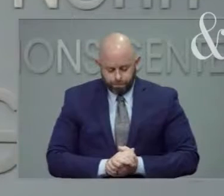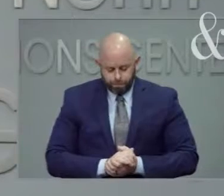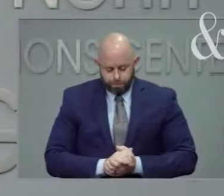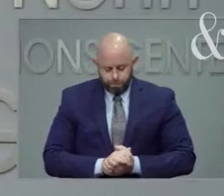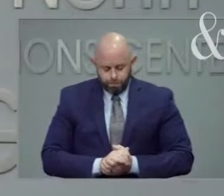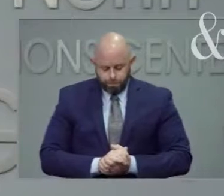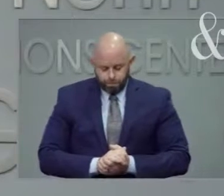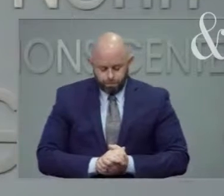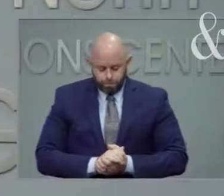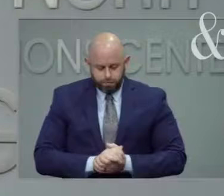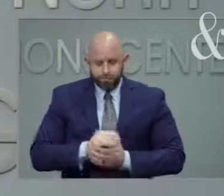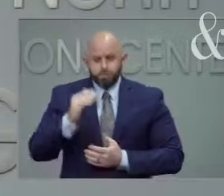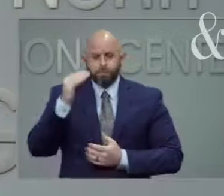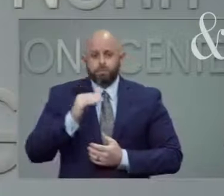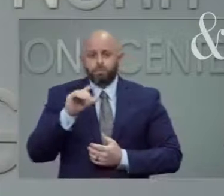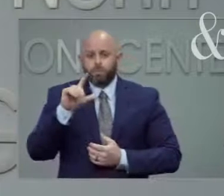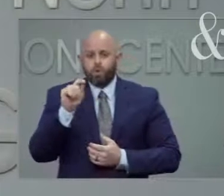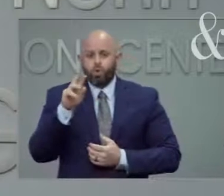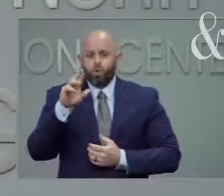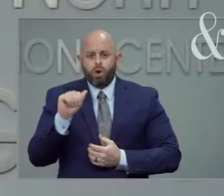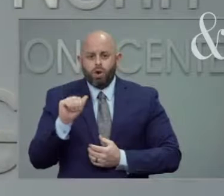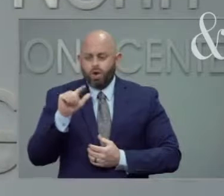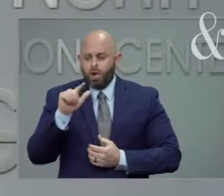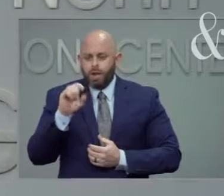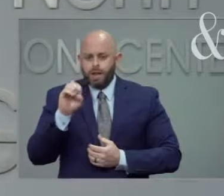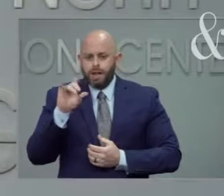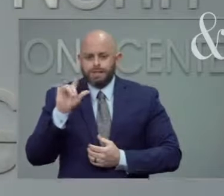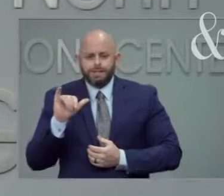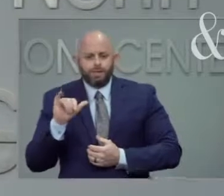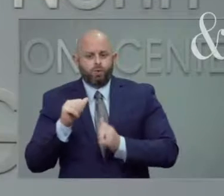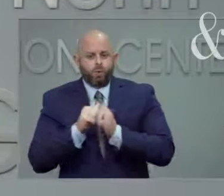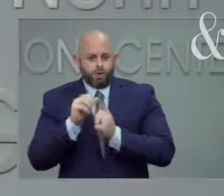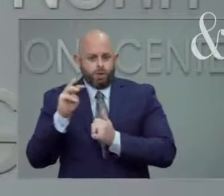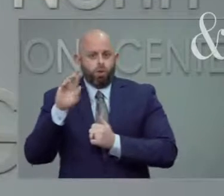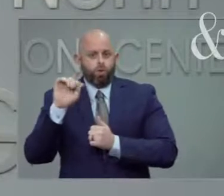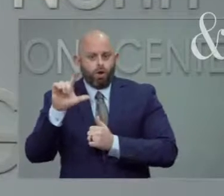Our next question is from Laura Leslie with WRAL.